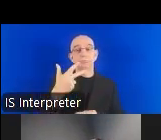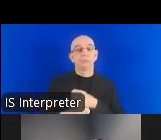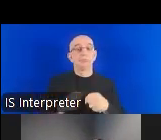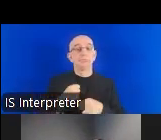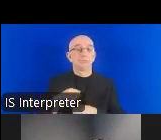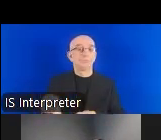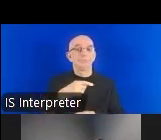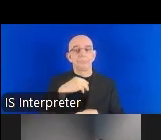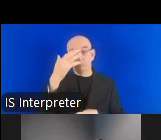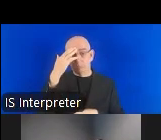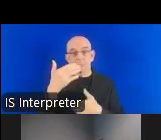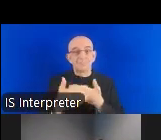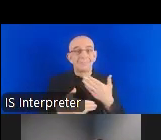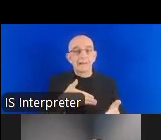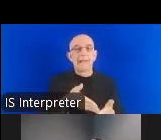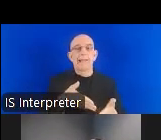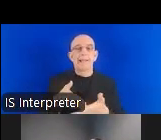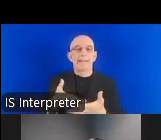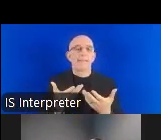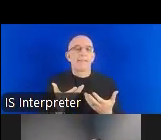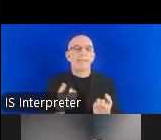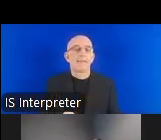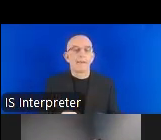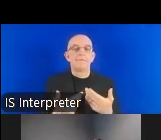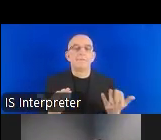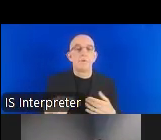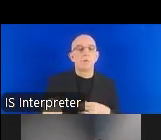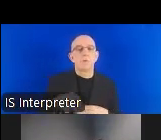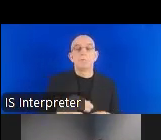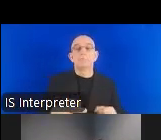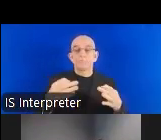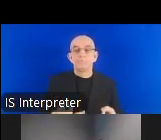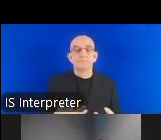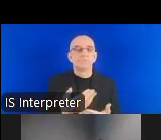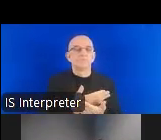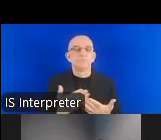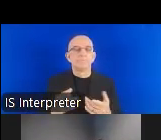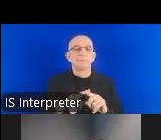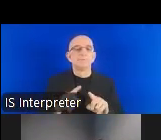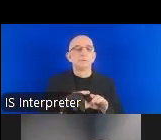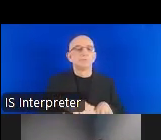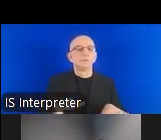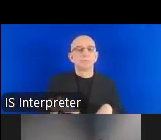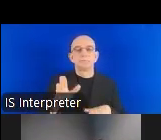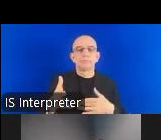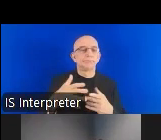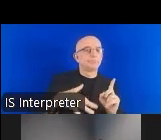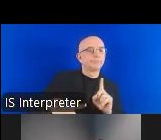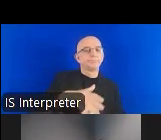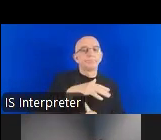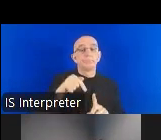they face, and that's true for all contexts, development and humanitarian crisis alike. We also know that